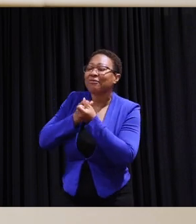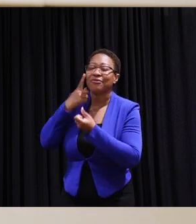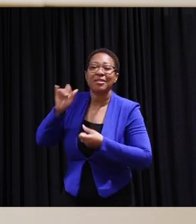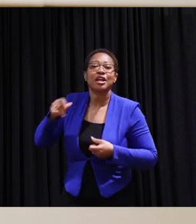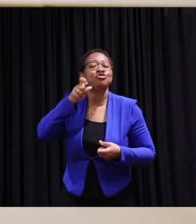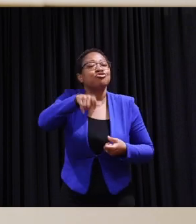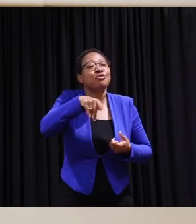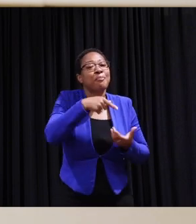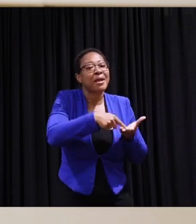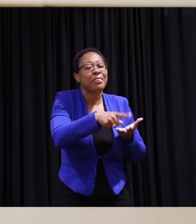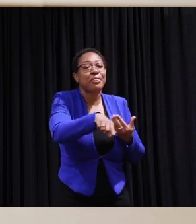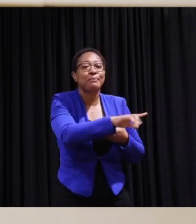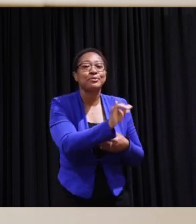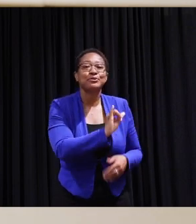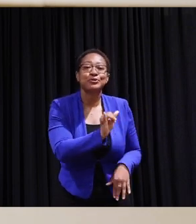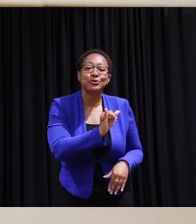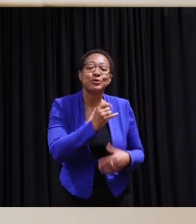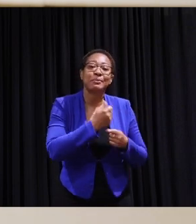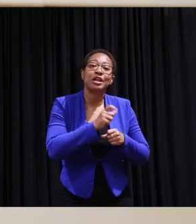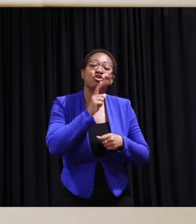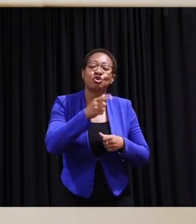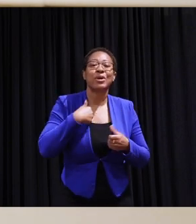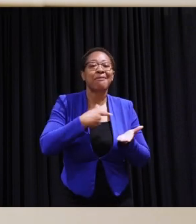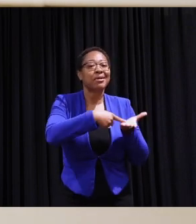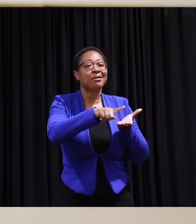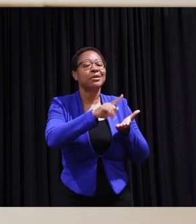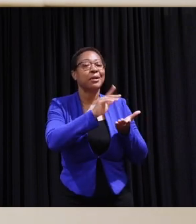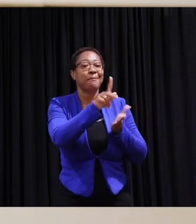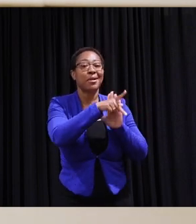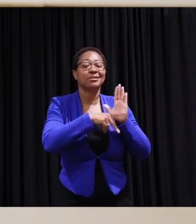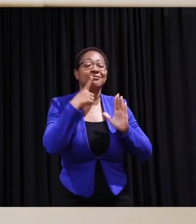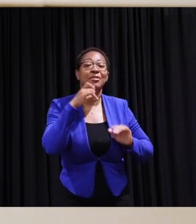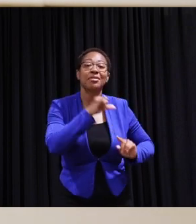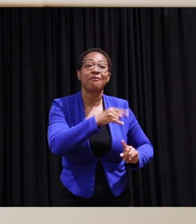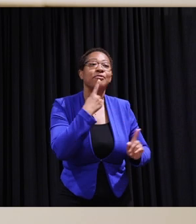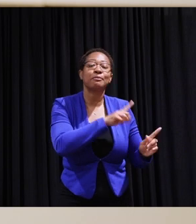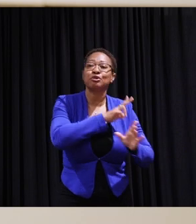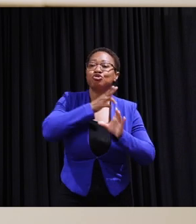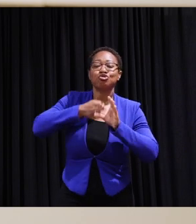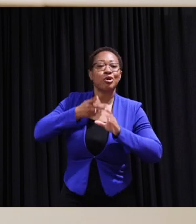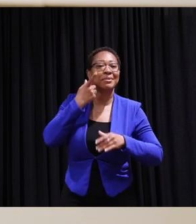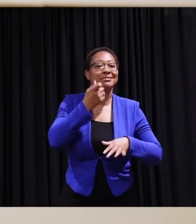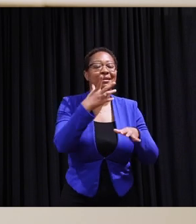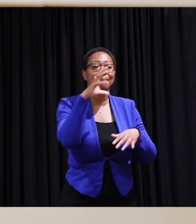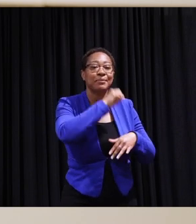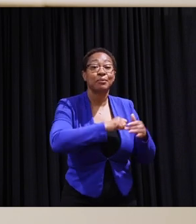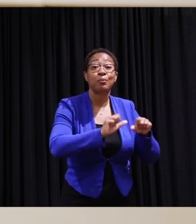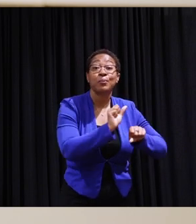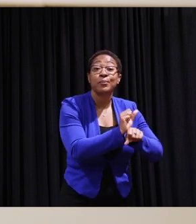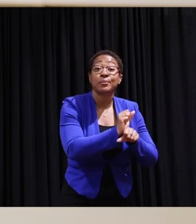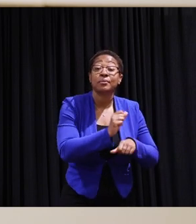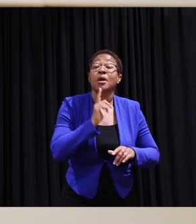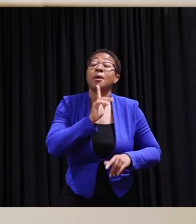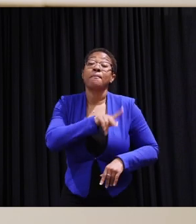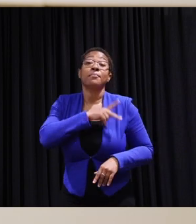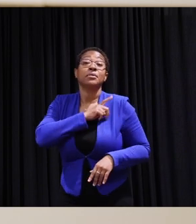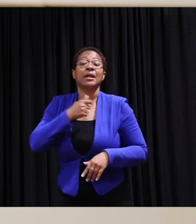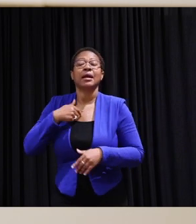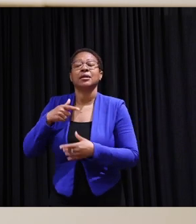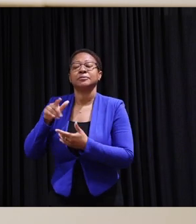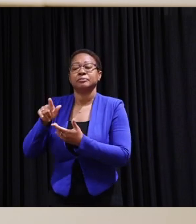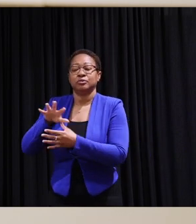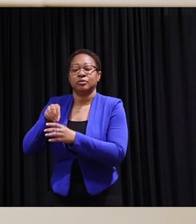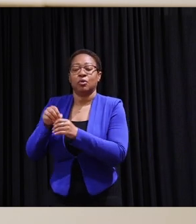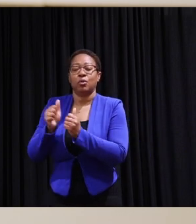should be. And so we've made sure that there's a compensation policy for that. What I think about personally is when I was the Clean Water